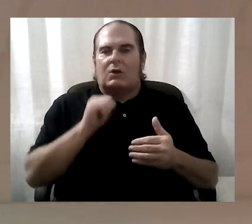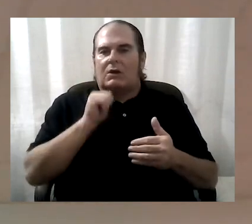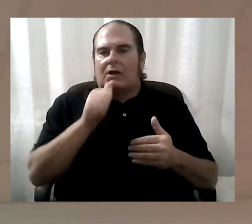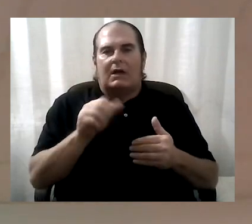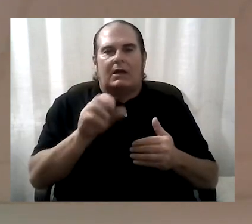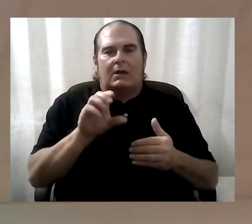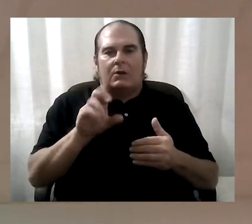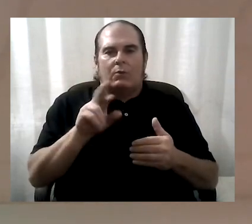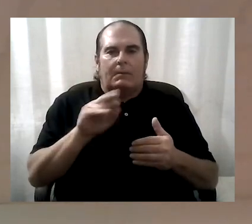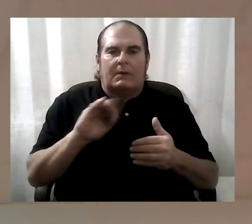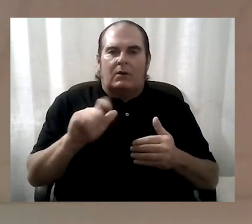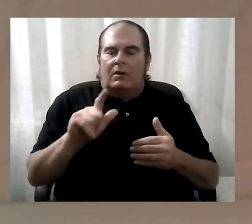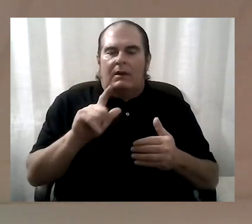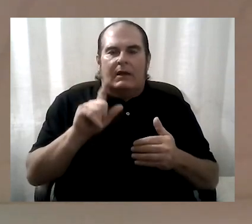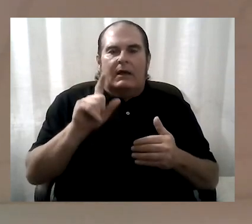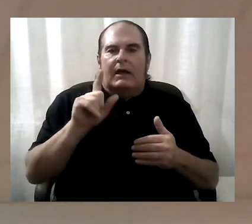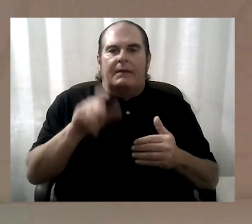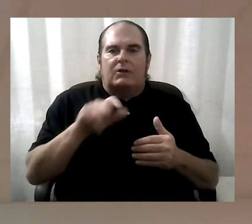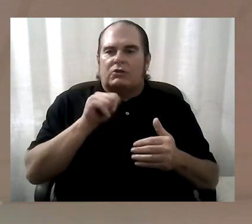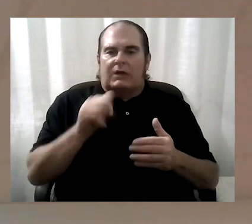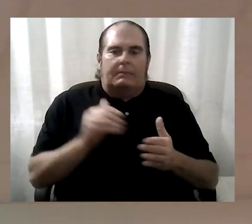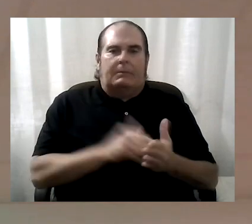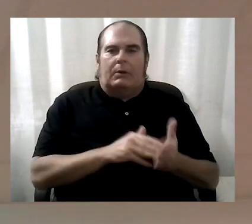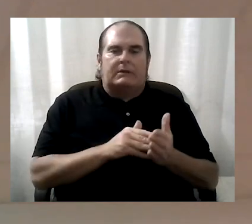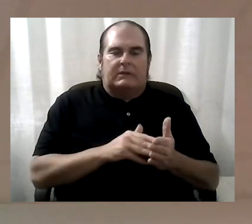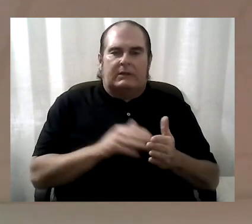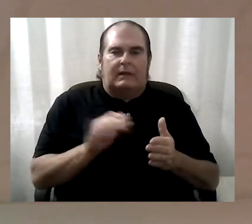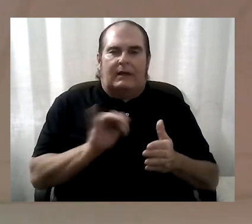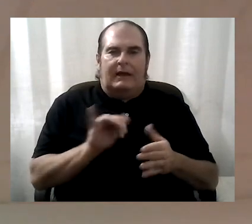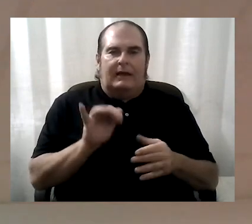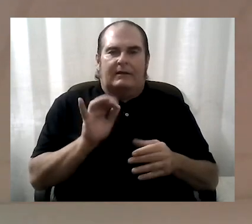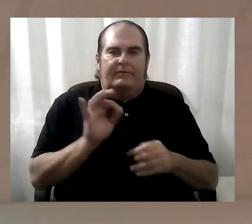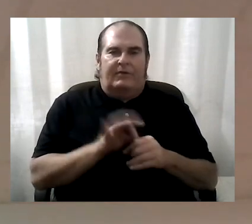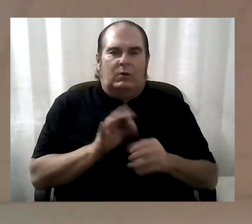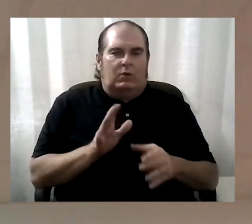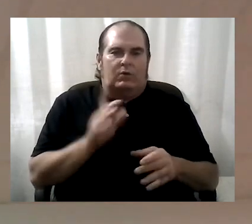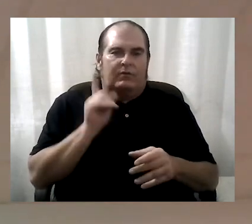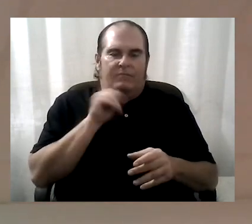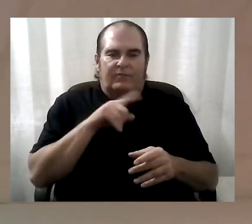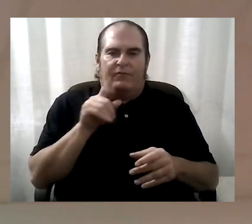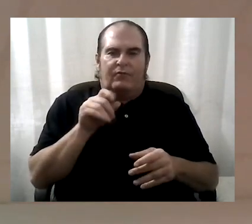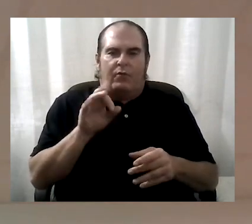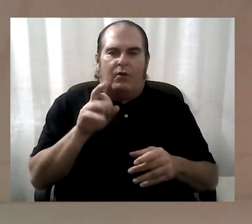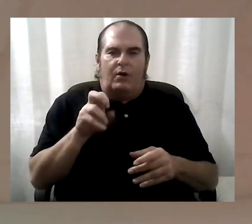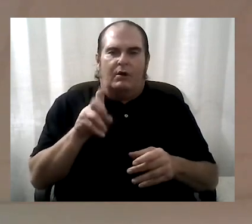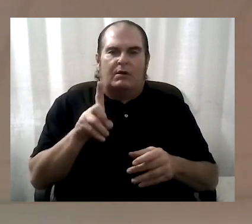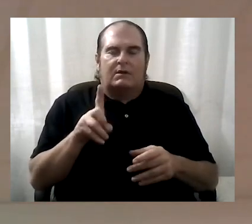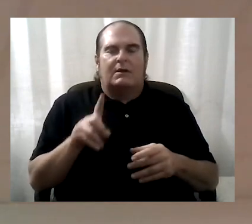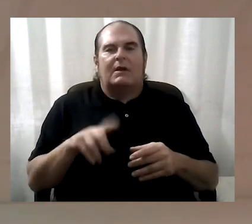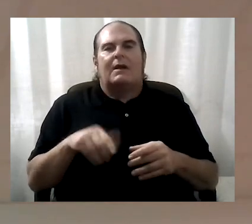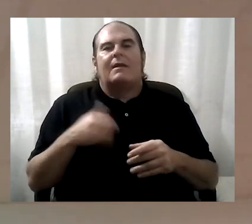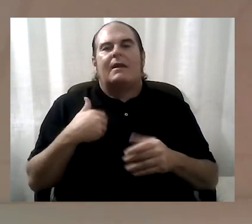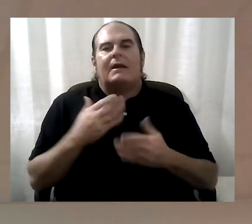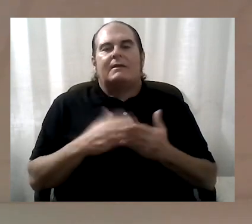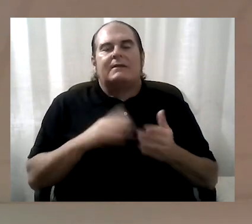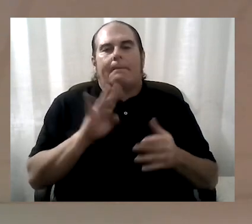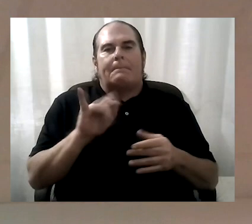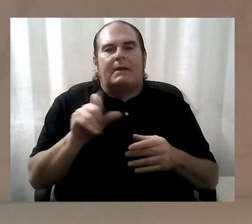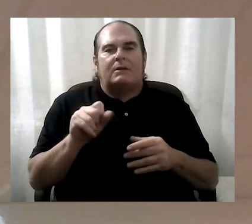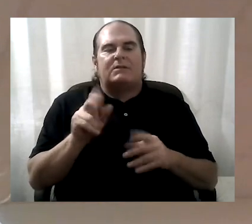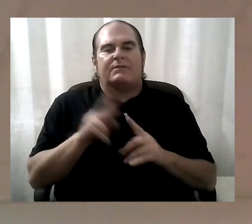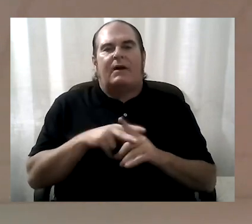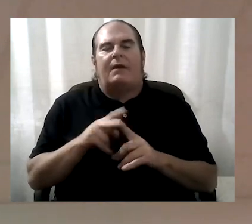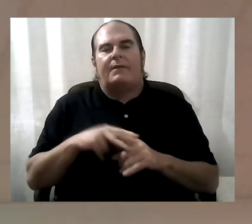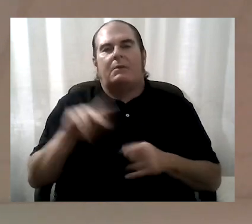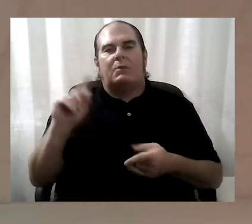fraud. However, there have been some bills filed that would potentially decrease some access, such